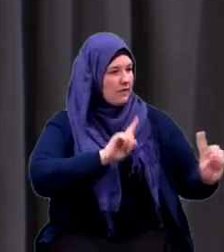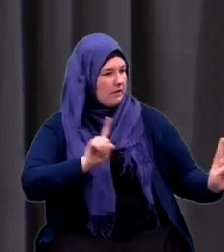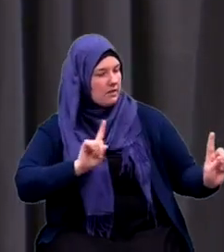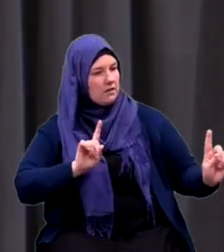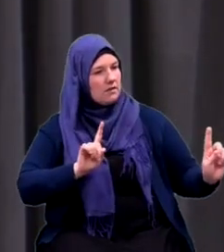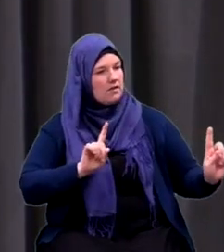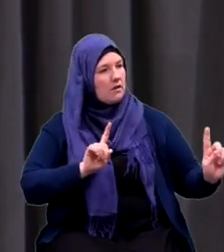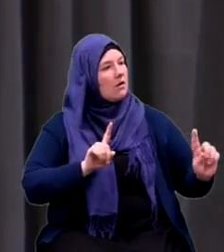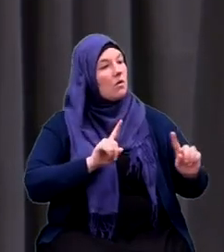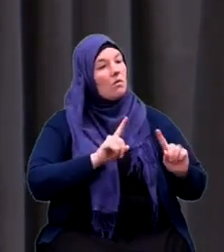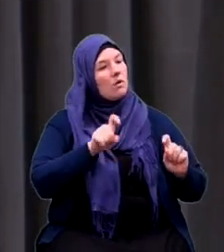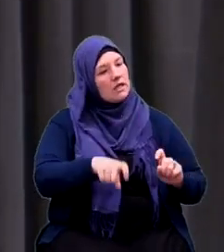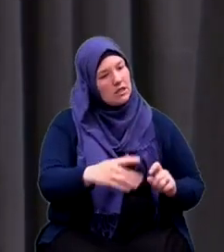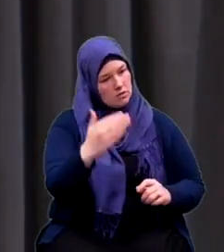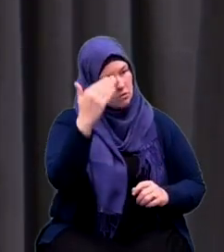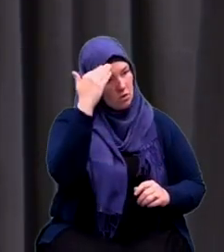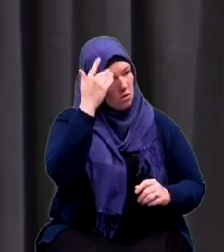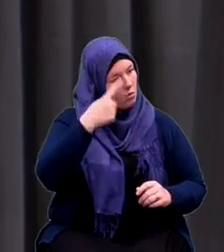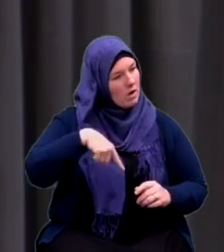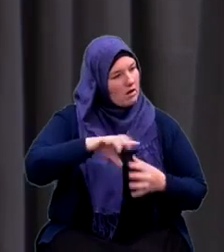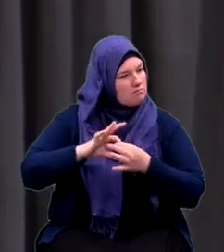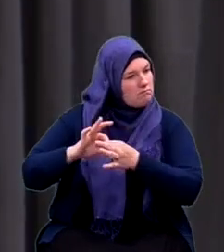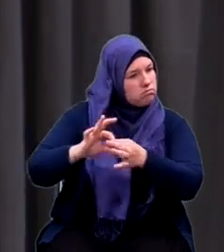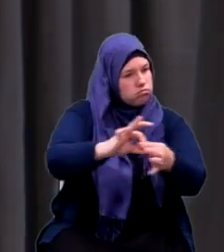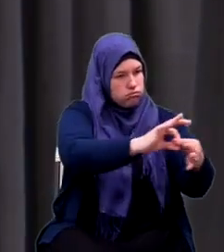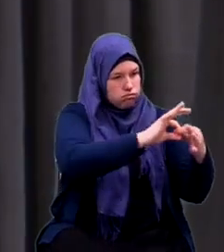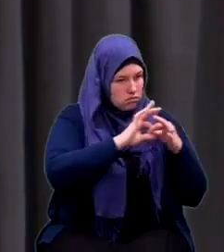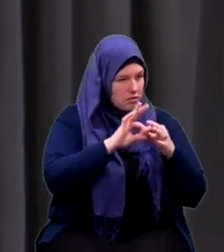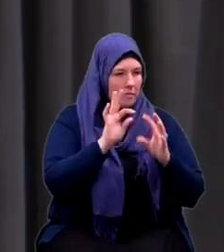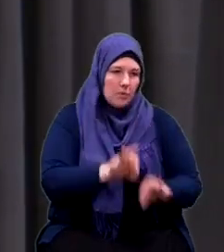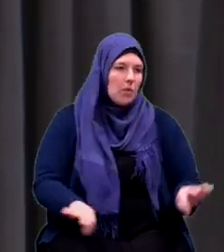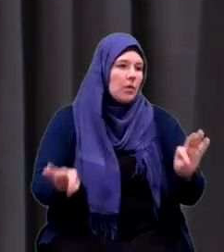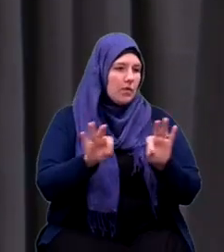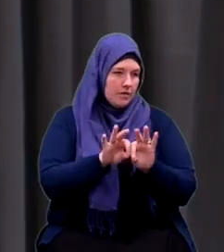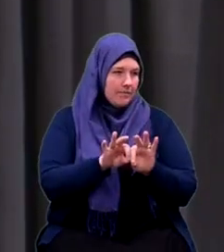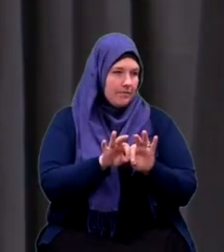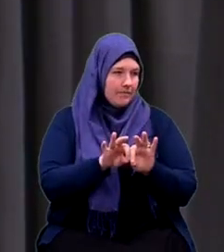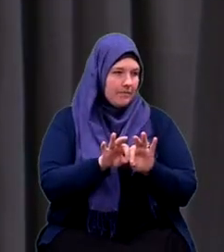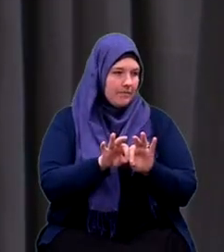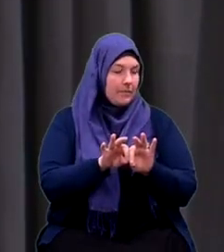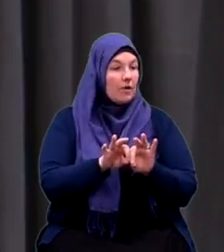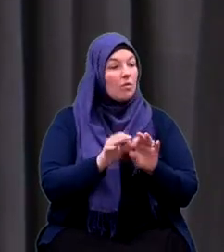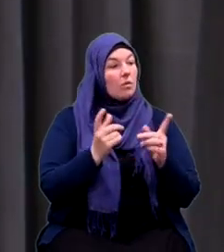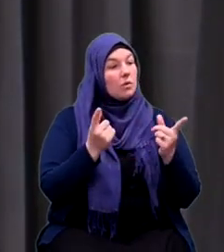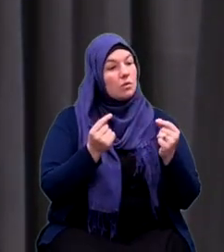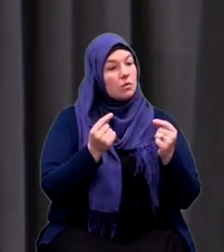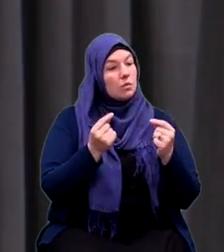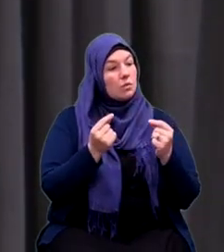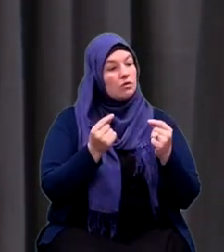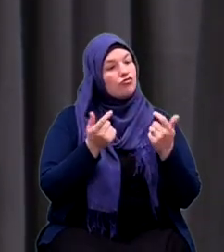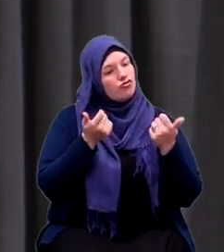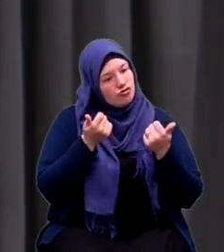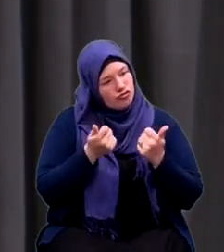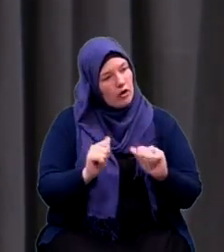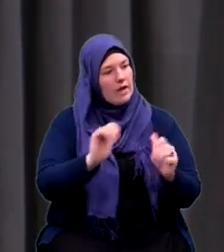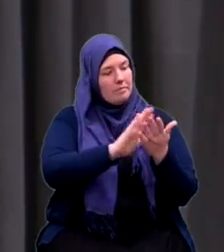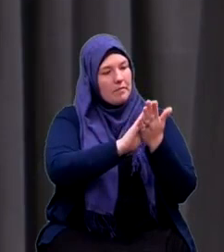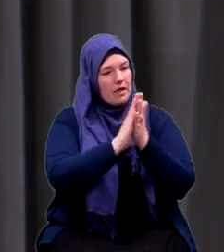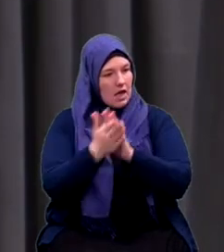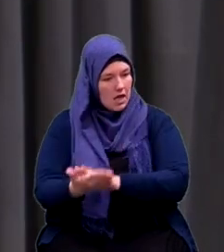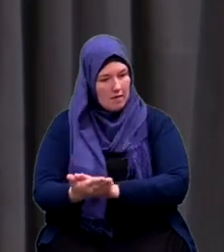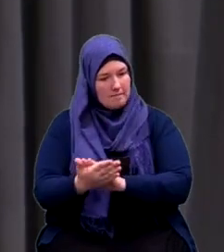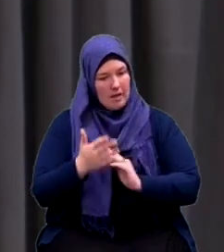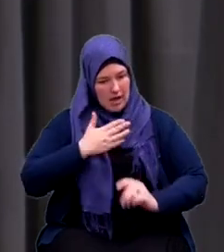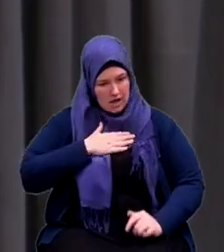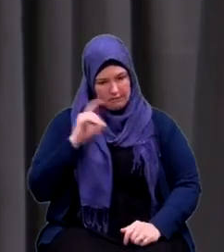only antidote to all of those divisive issues is to collectively try to become